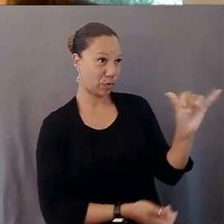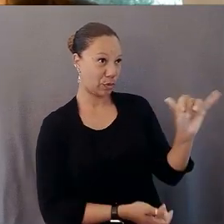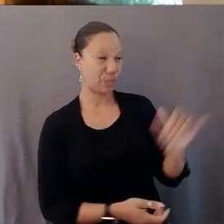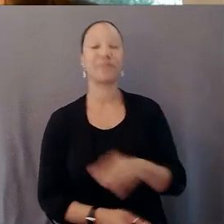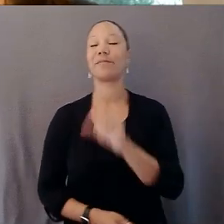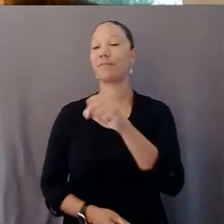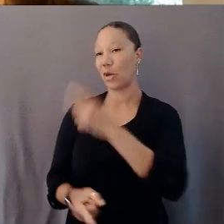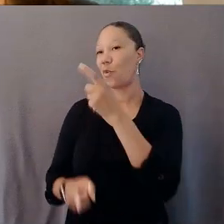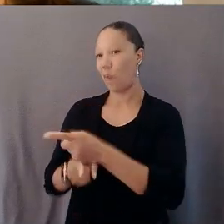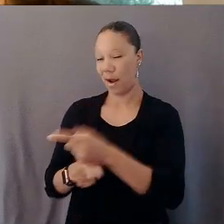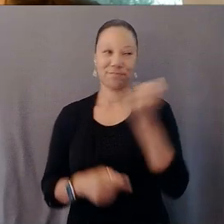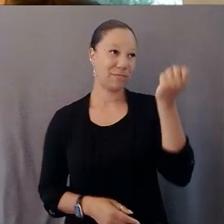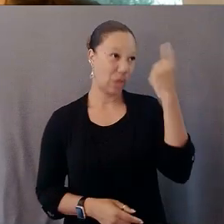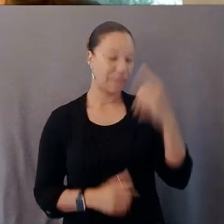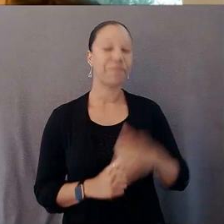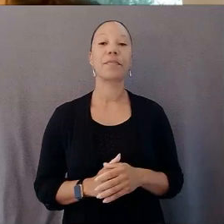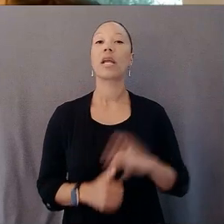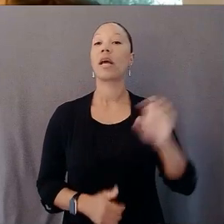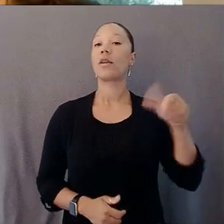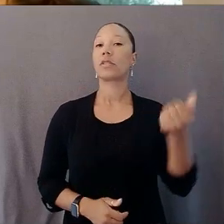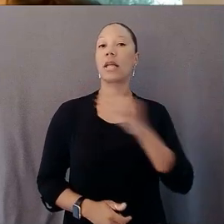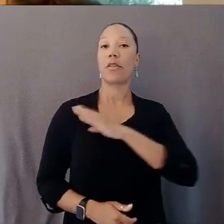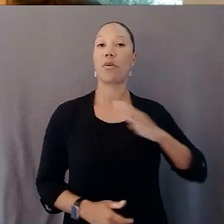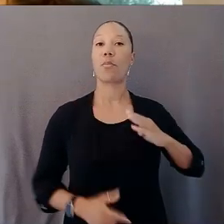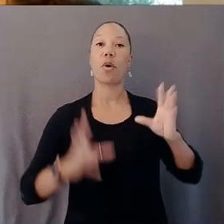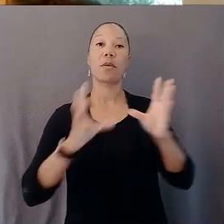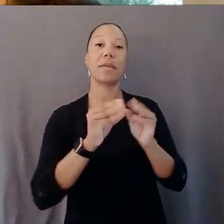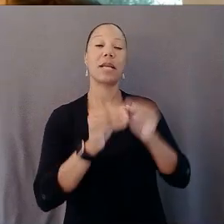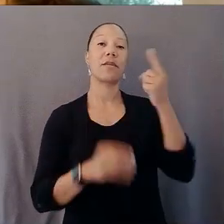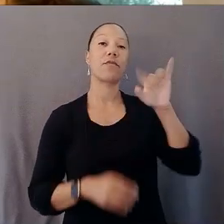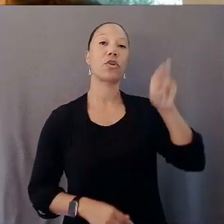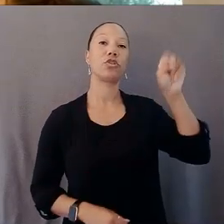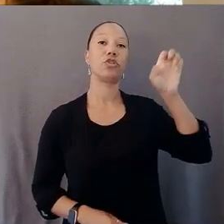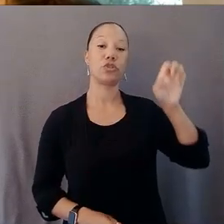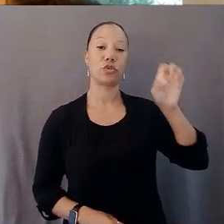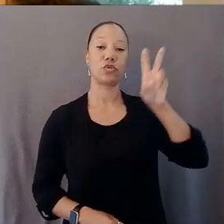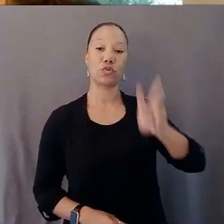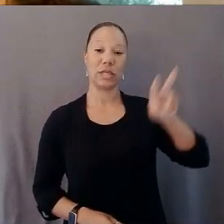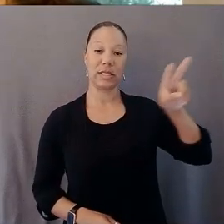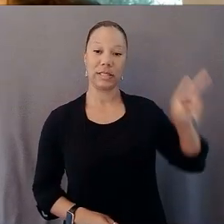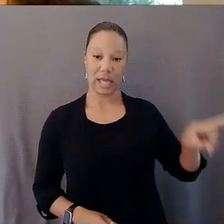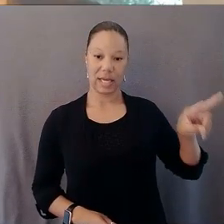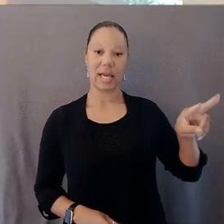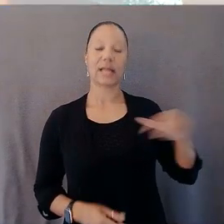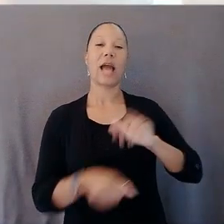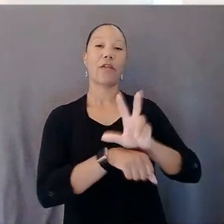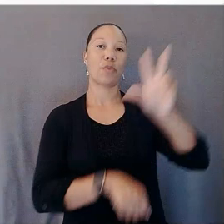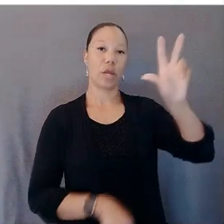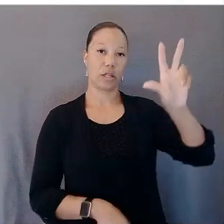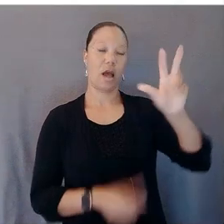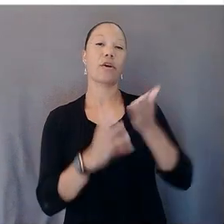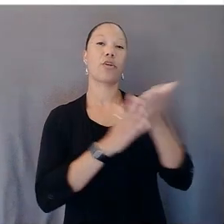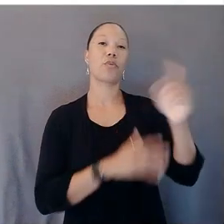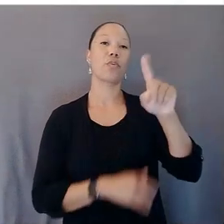board meeting has been scheduled for June 22nd at 3 p.m. via Zoom to review local and